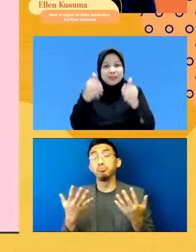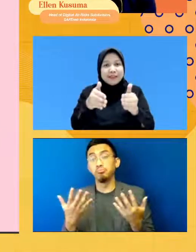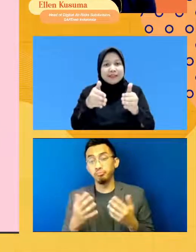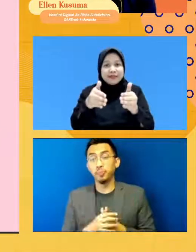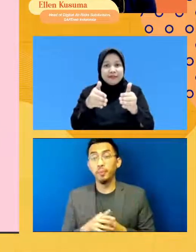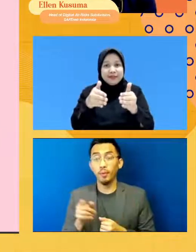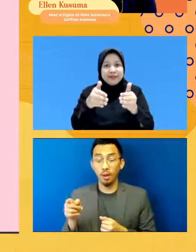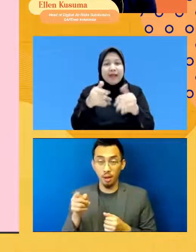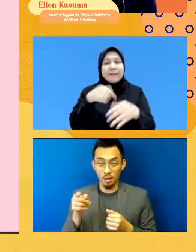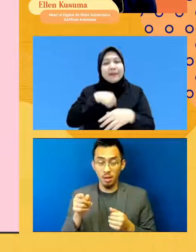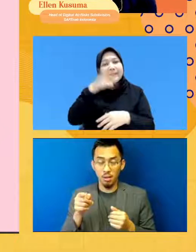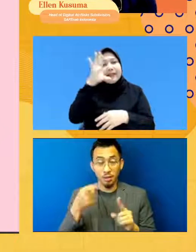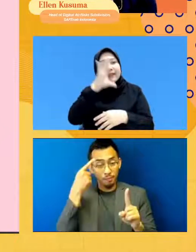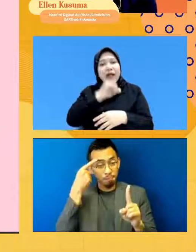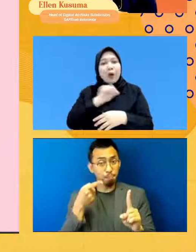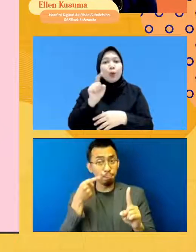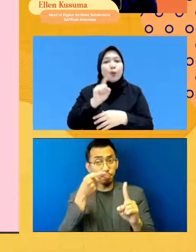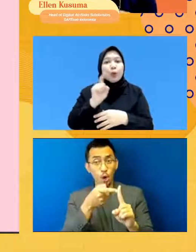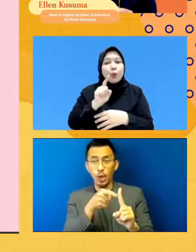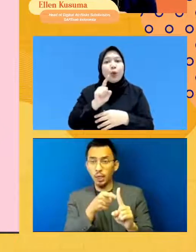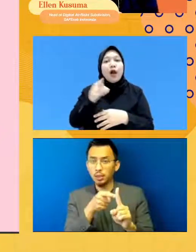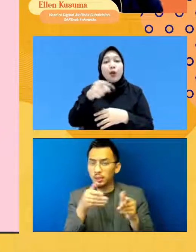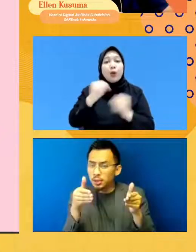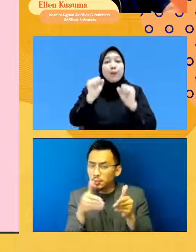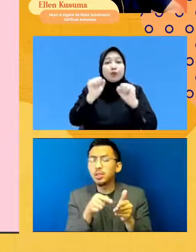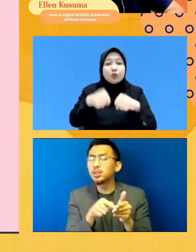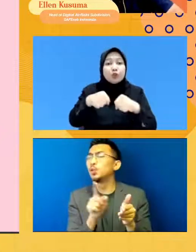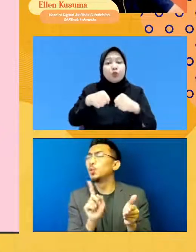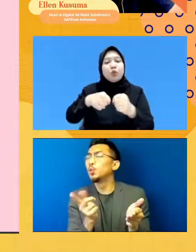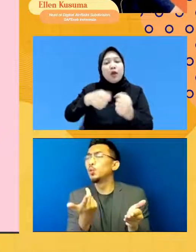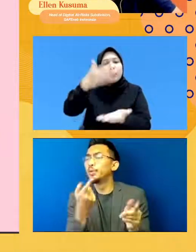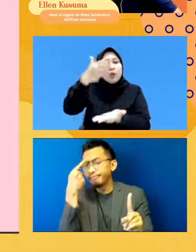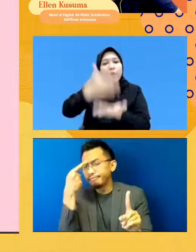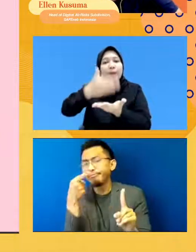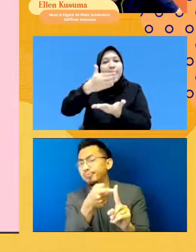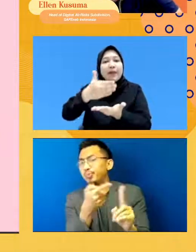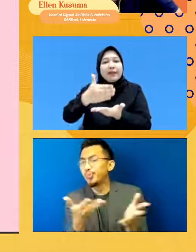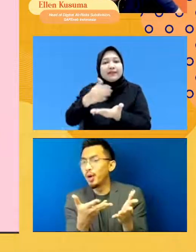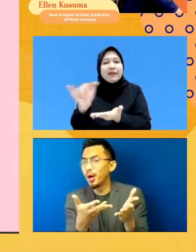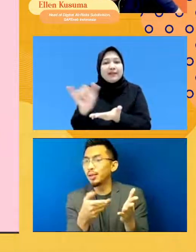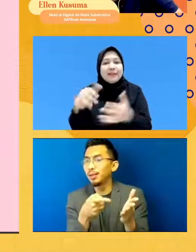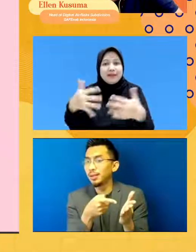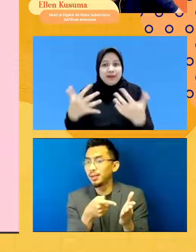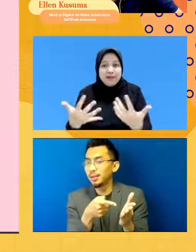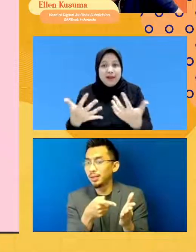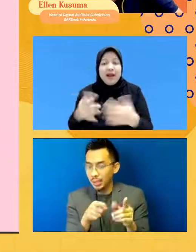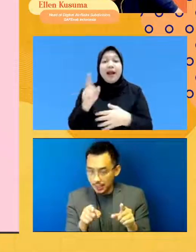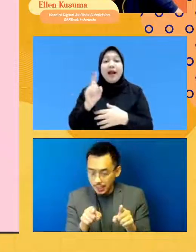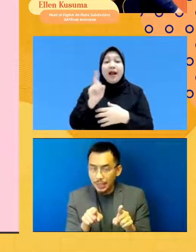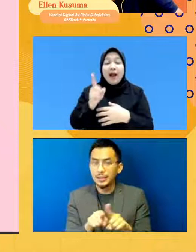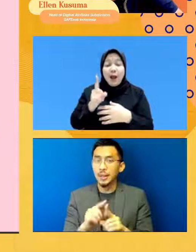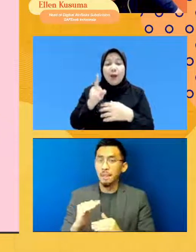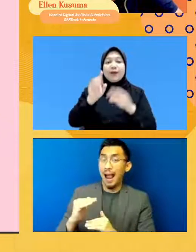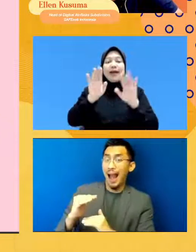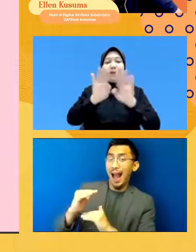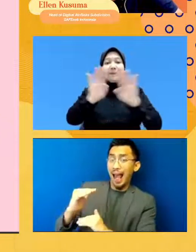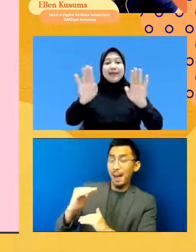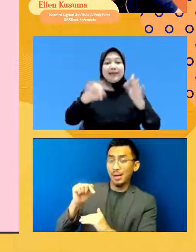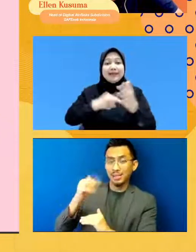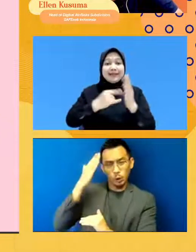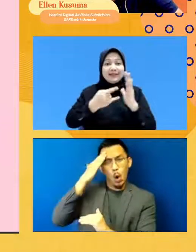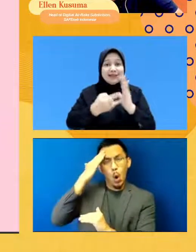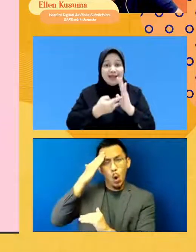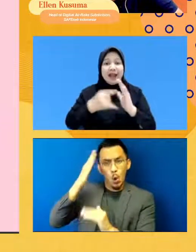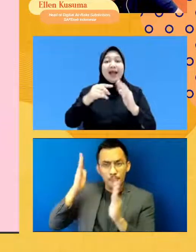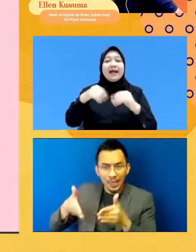of that consent itself. And then about consent in the digital space, we also need to understand about privacy